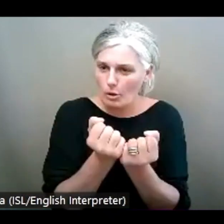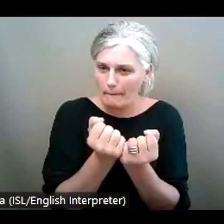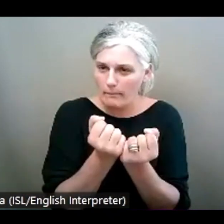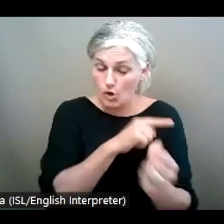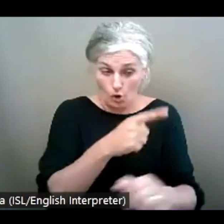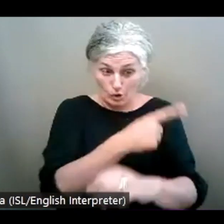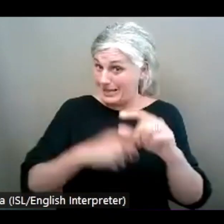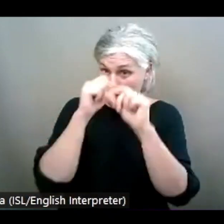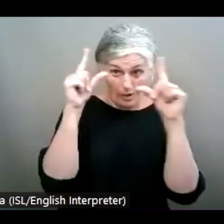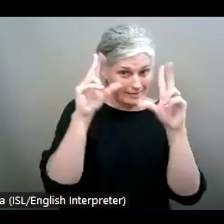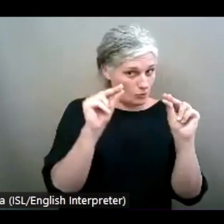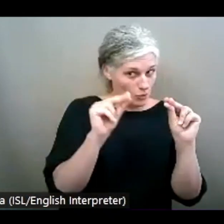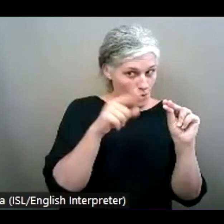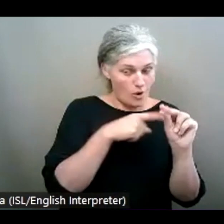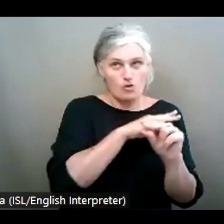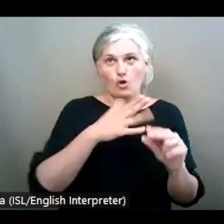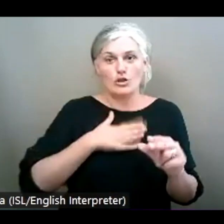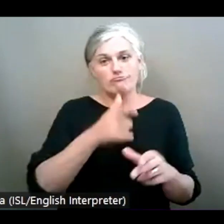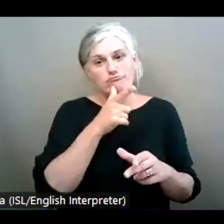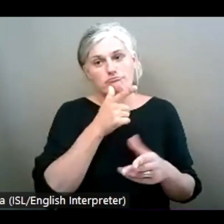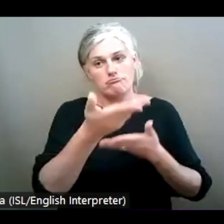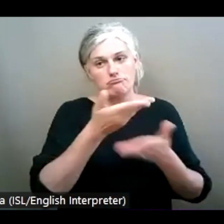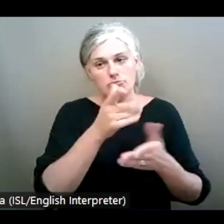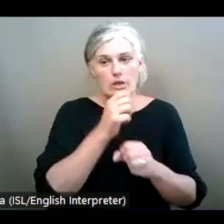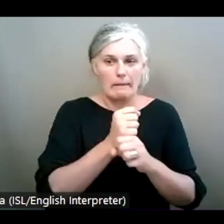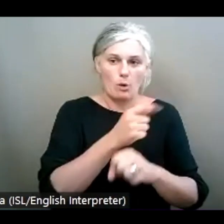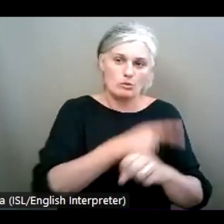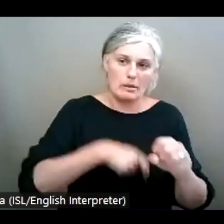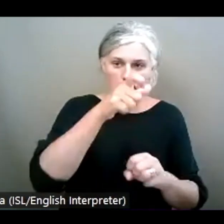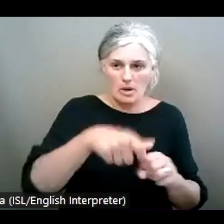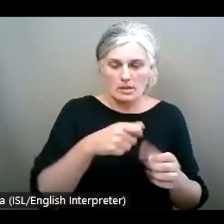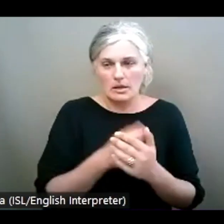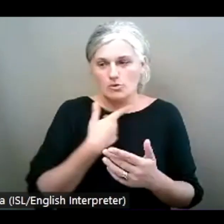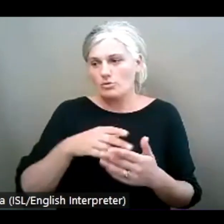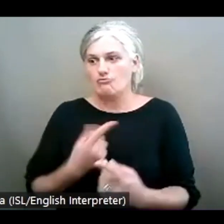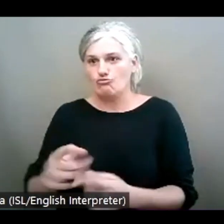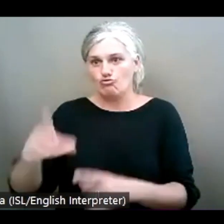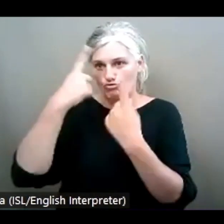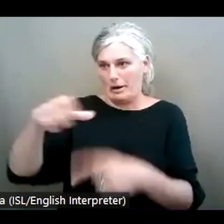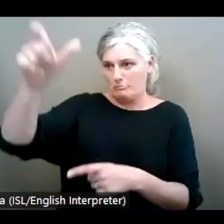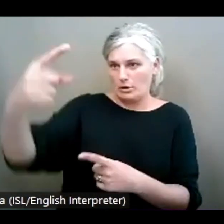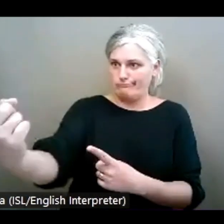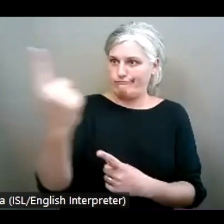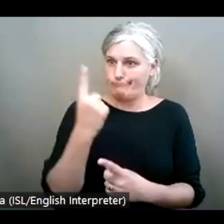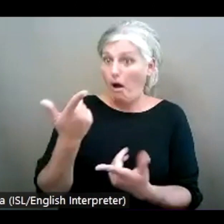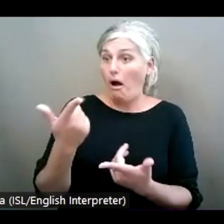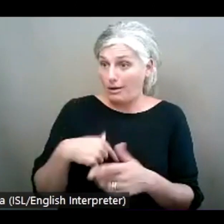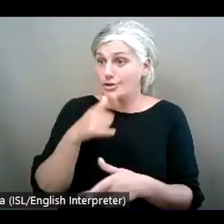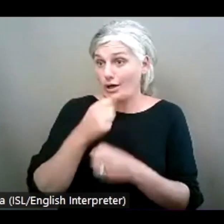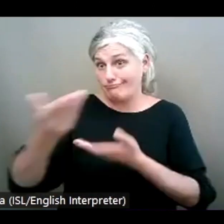disability awareness. Not just getting a token disabled person and saying, we don't go up to a French person in the street and say, here, come here, hey, just give us grinds. We don't do